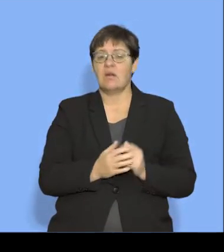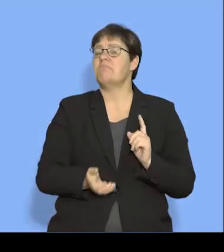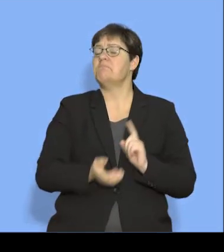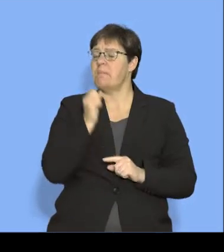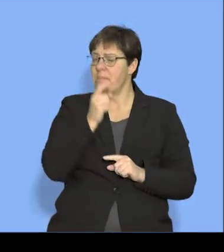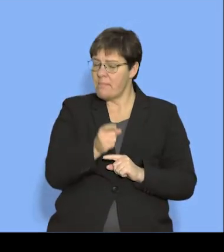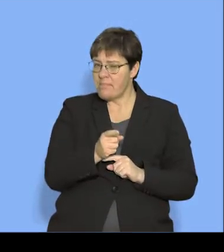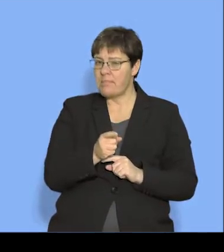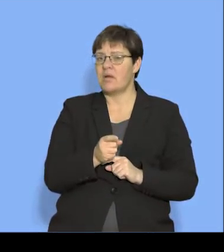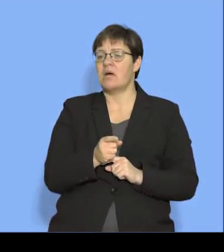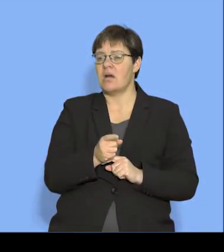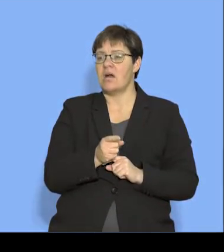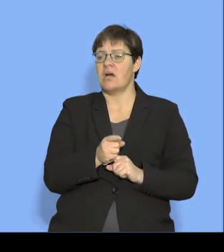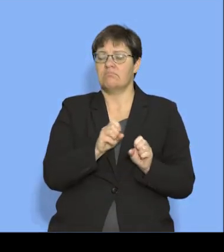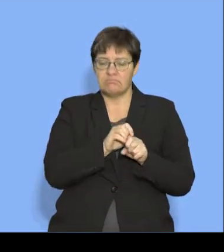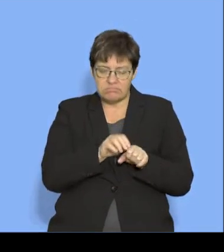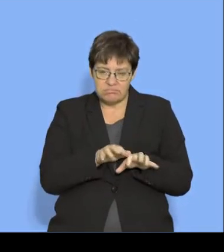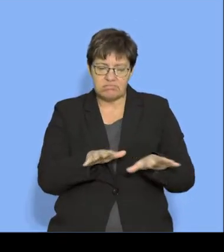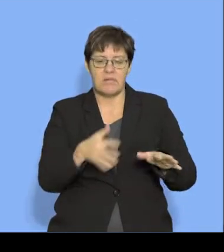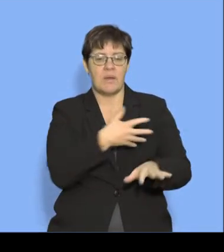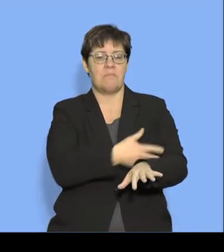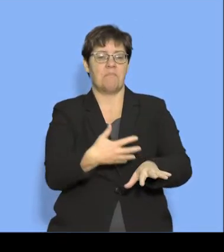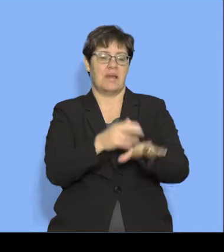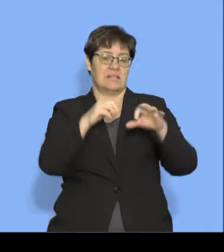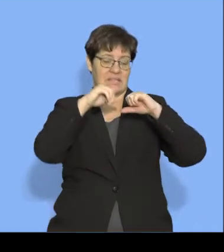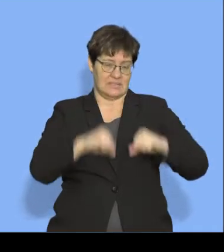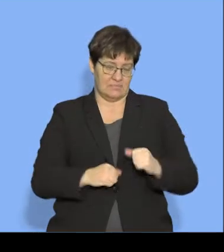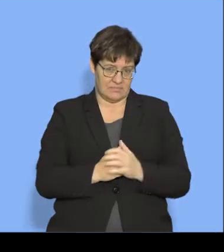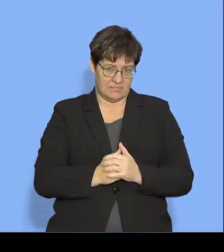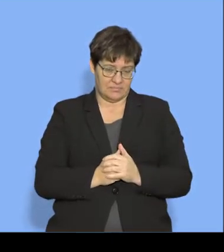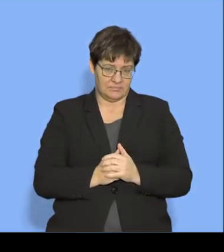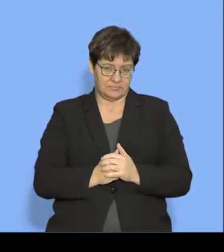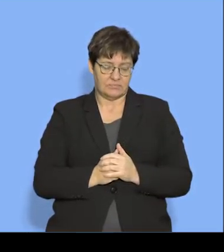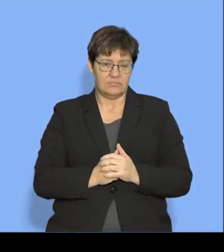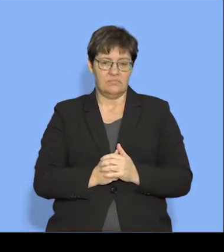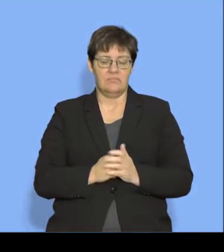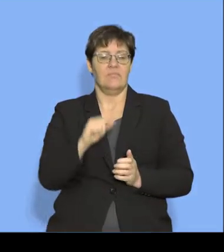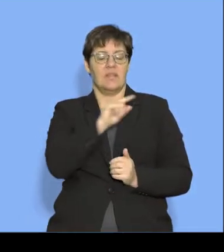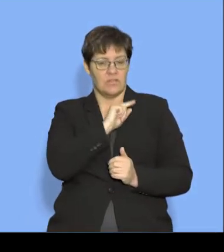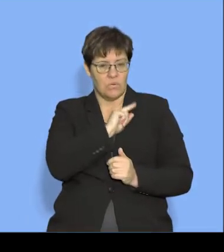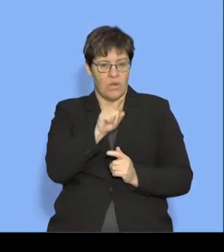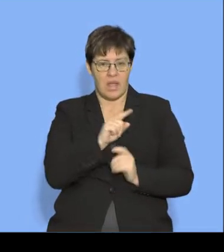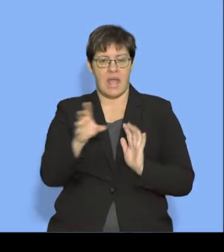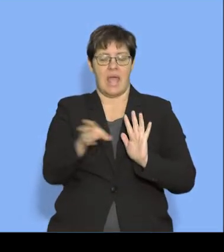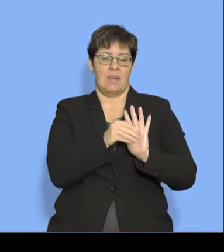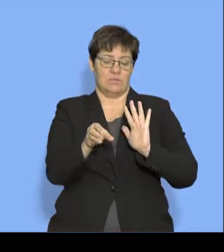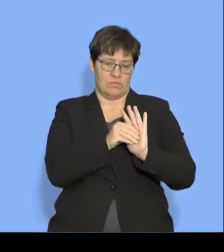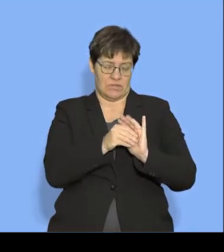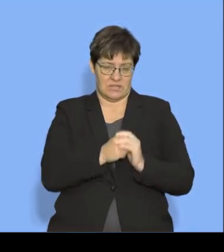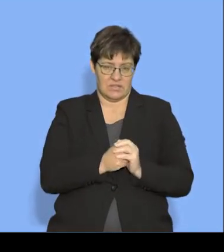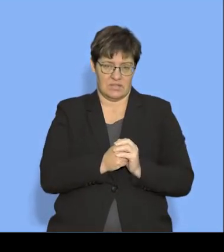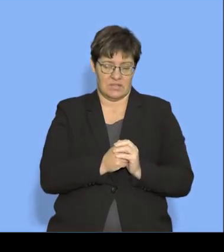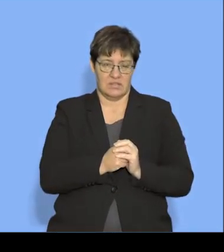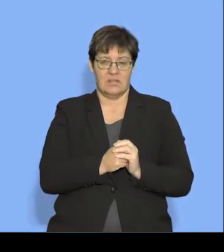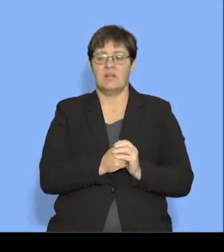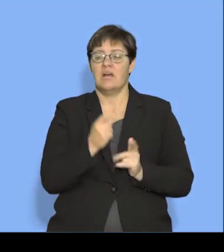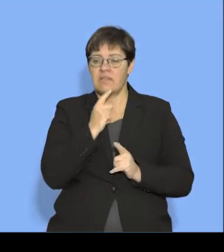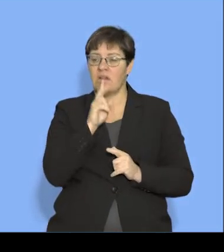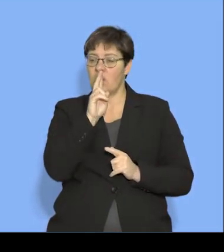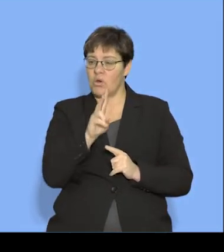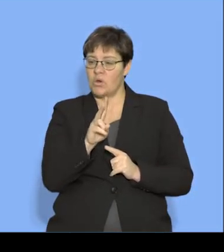products need to be then diffused into the blood system or absorbed in. And so that is absorption. And finally, we're going to look